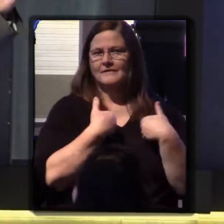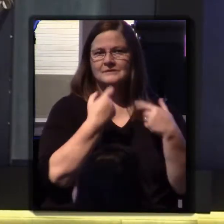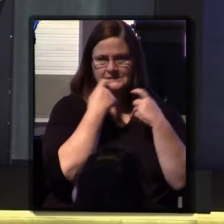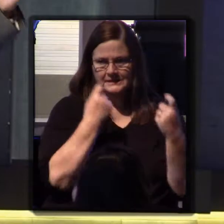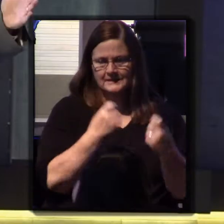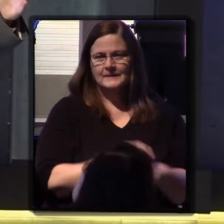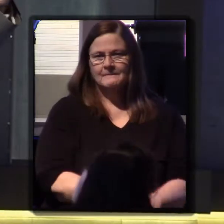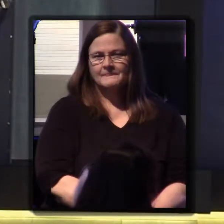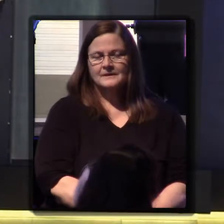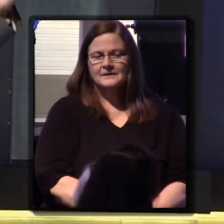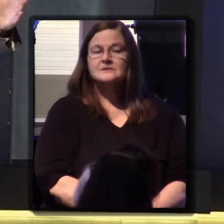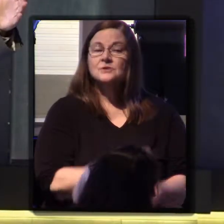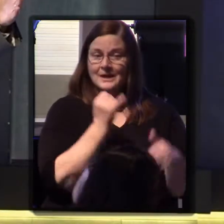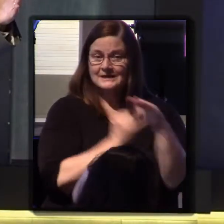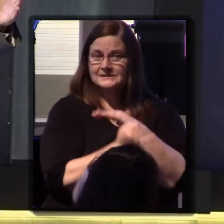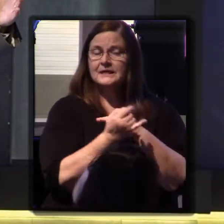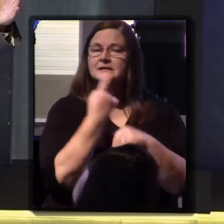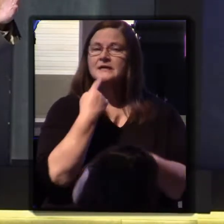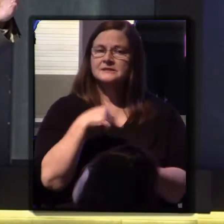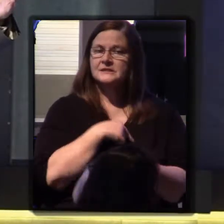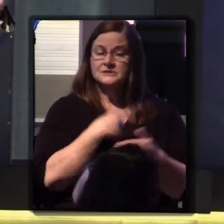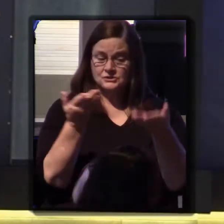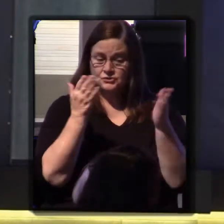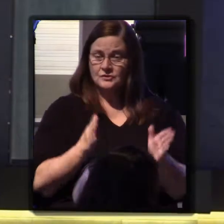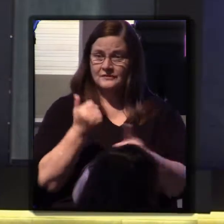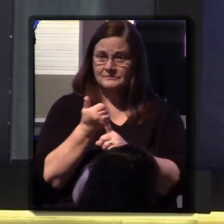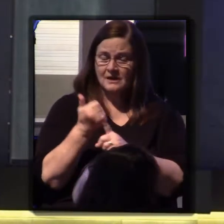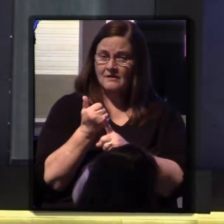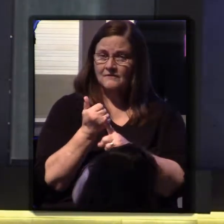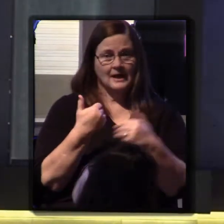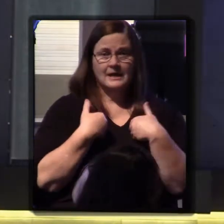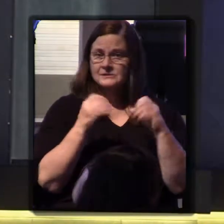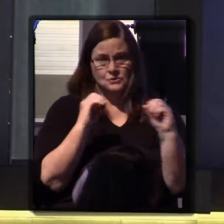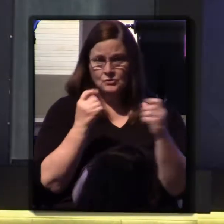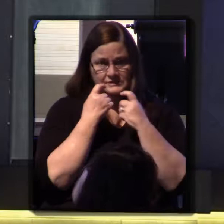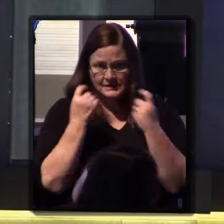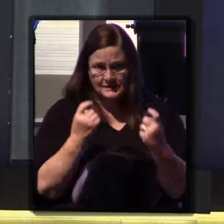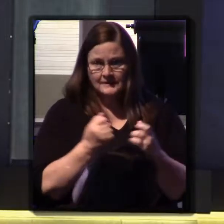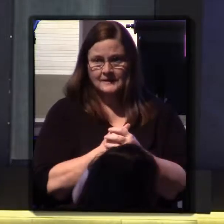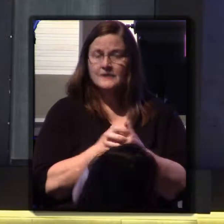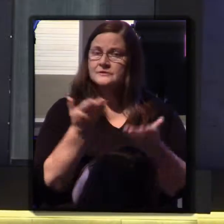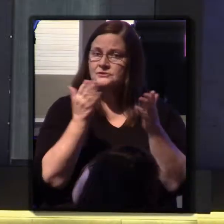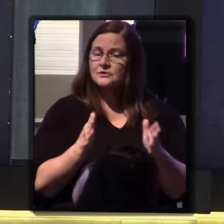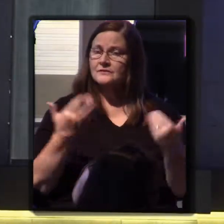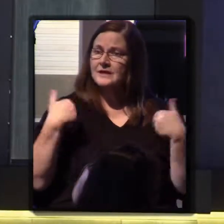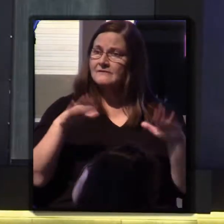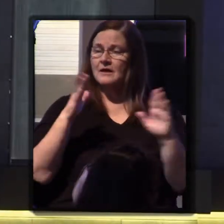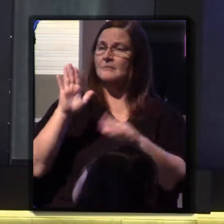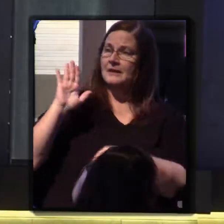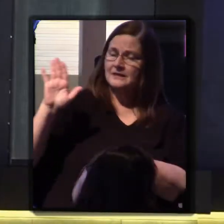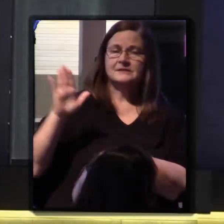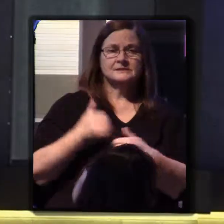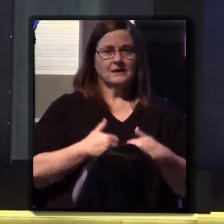penalty of those who have sinned. And so he tells us that the servant himself is